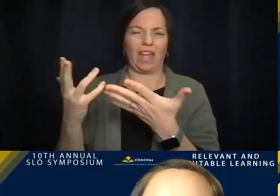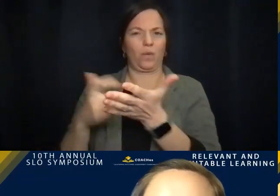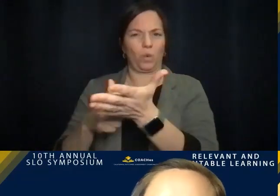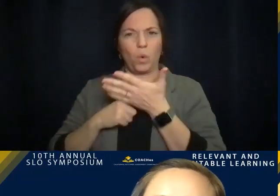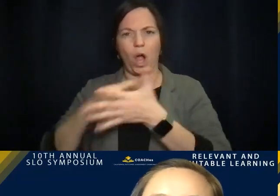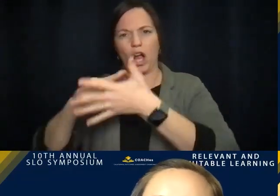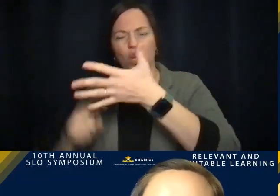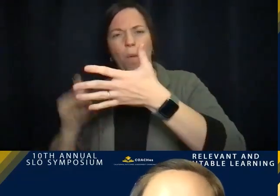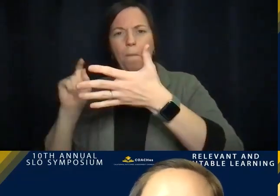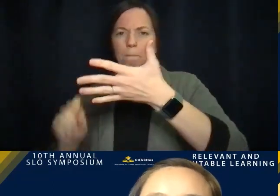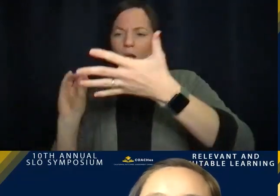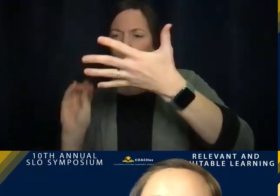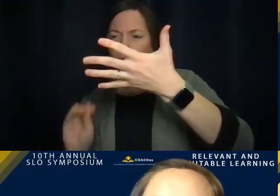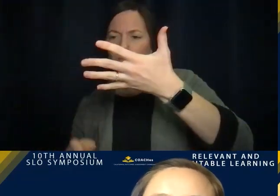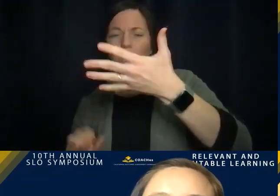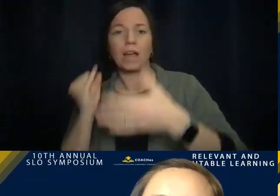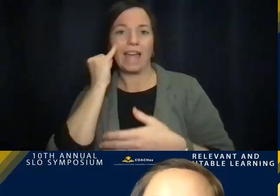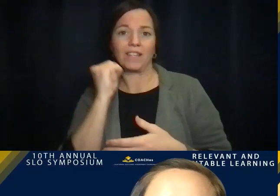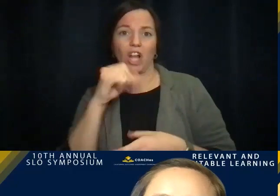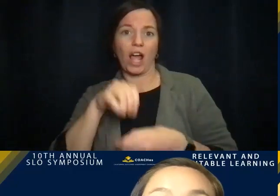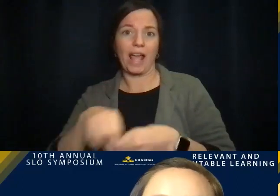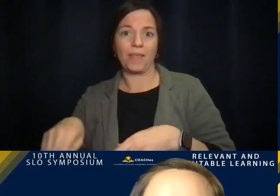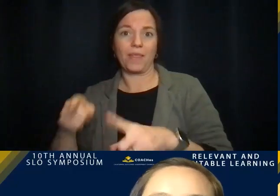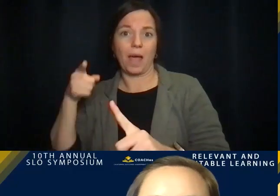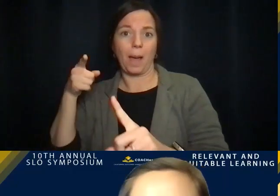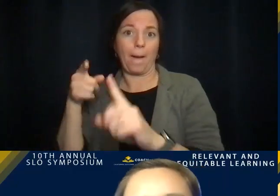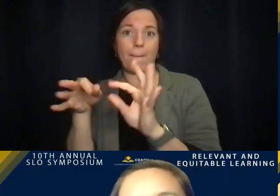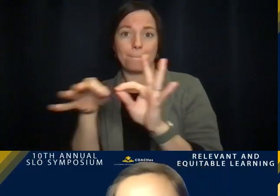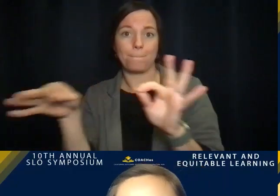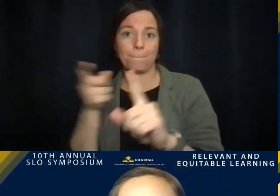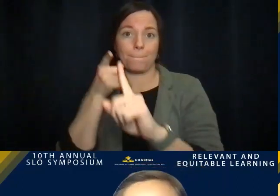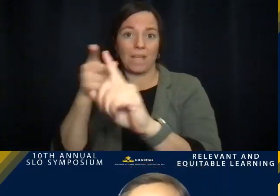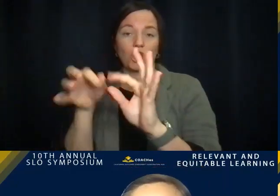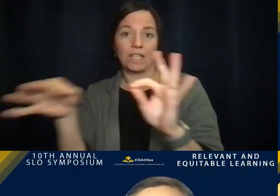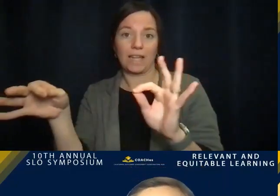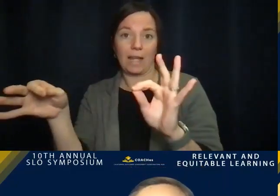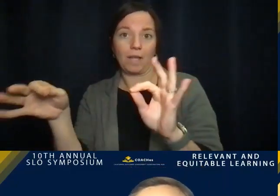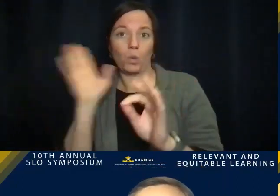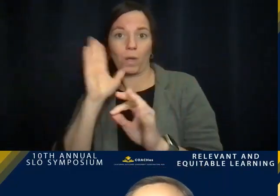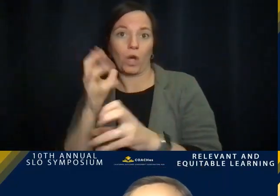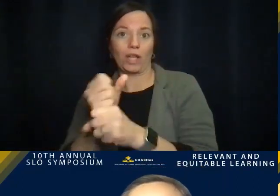statement, if it's not there in our mission statement, we're going to get dinged, whatever that means, dinged.